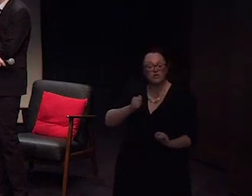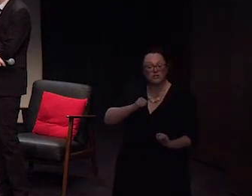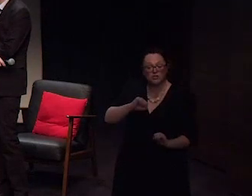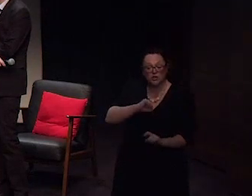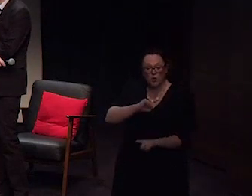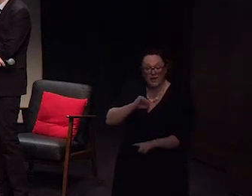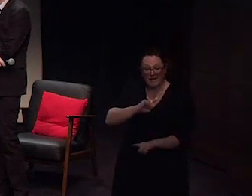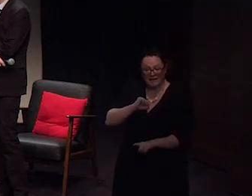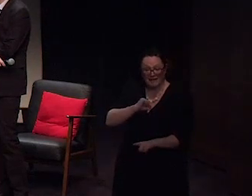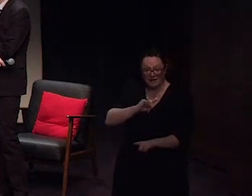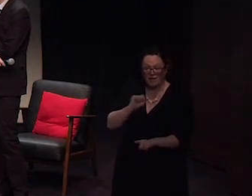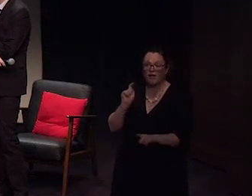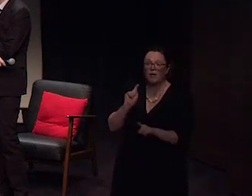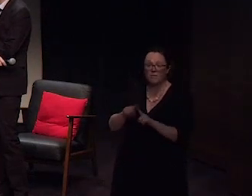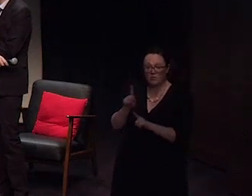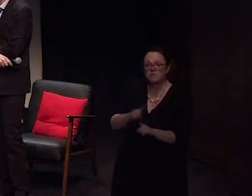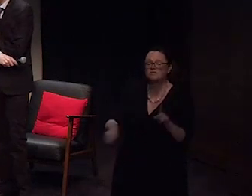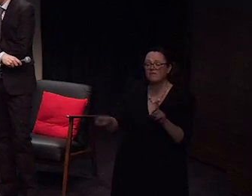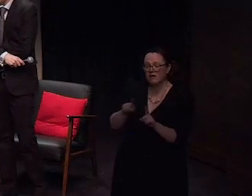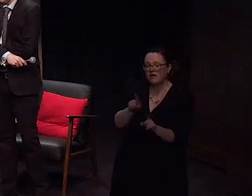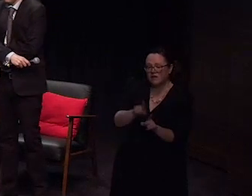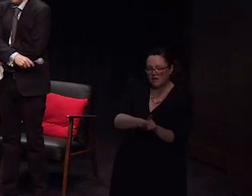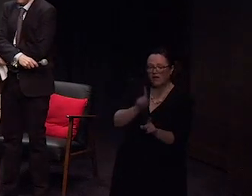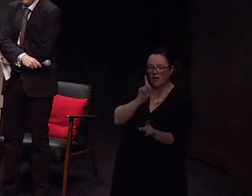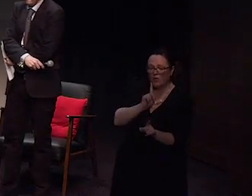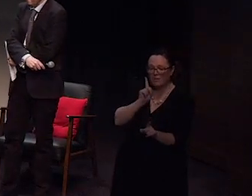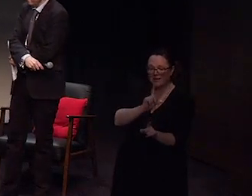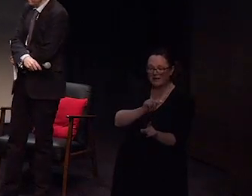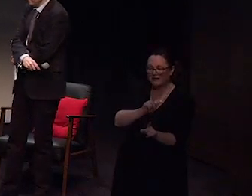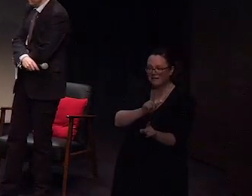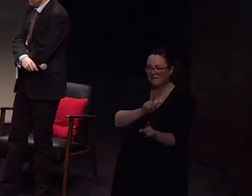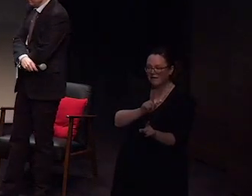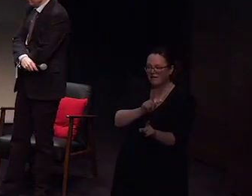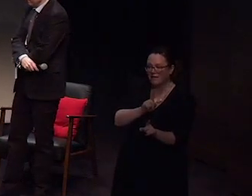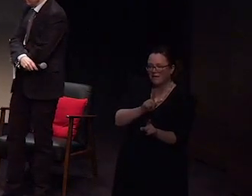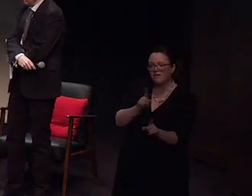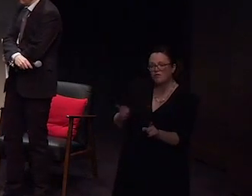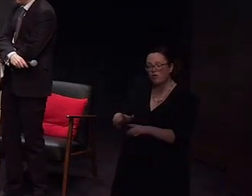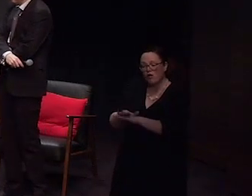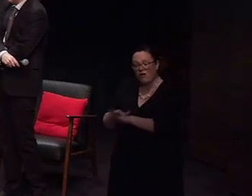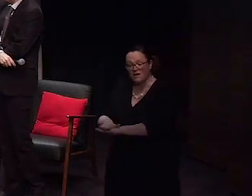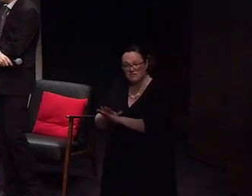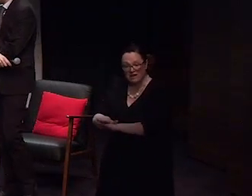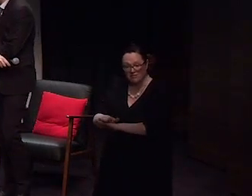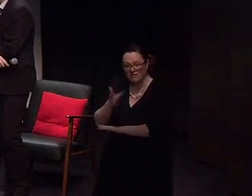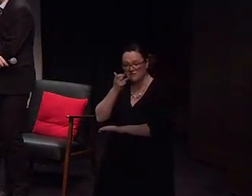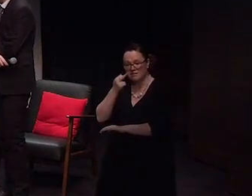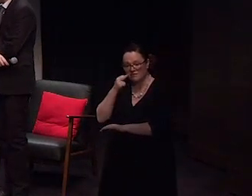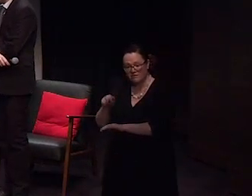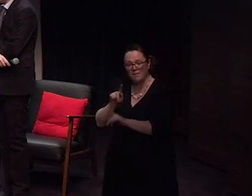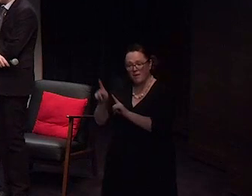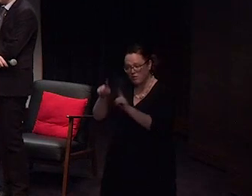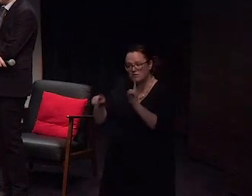was a majority of young women, and for cardiac arrest, it was a majority of older men.